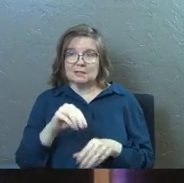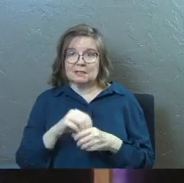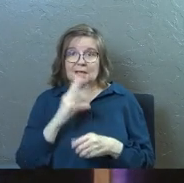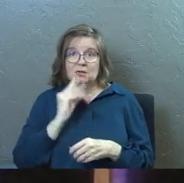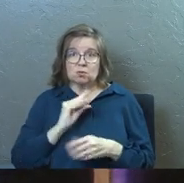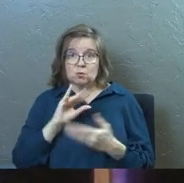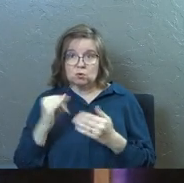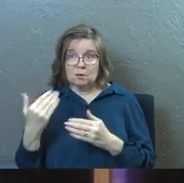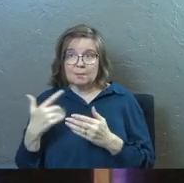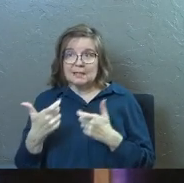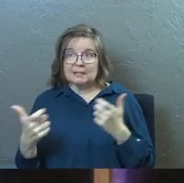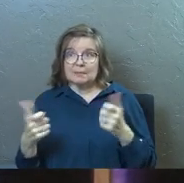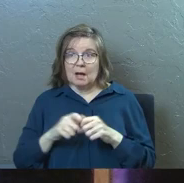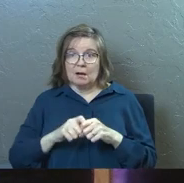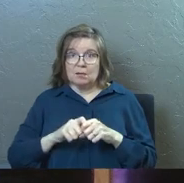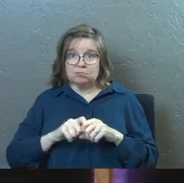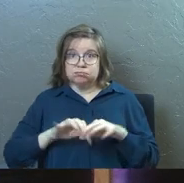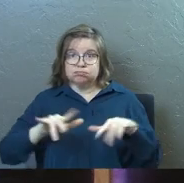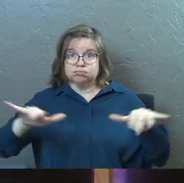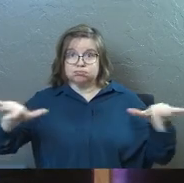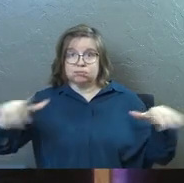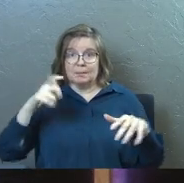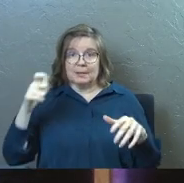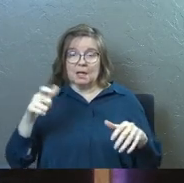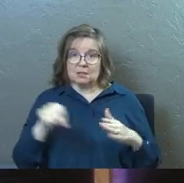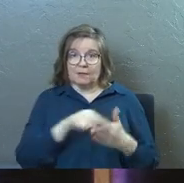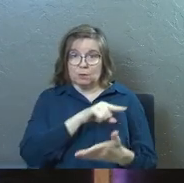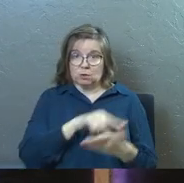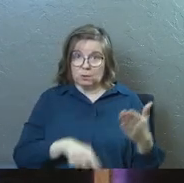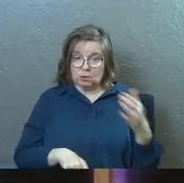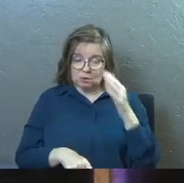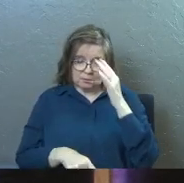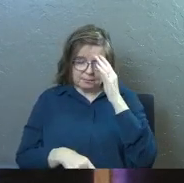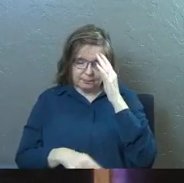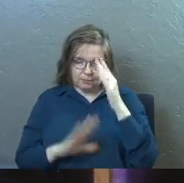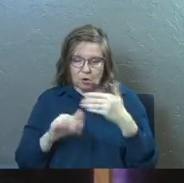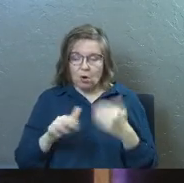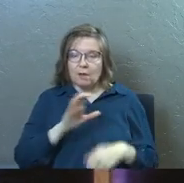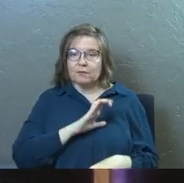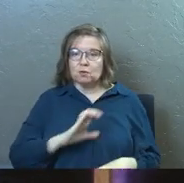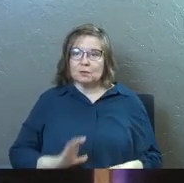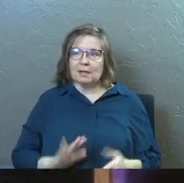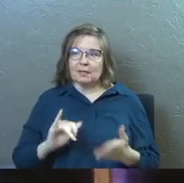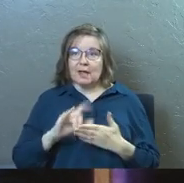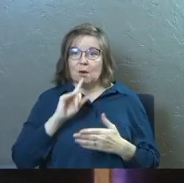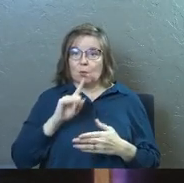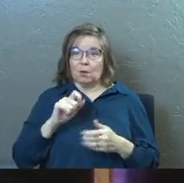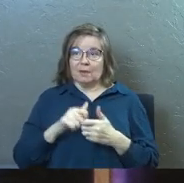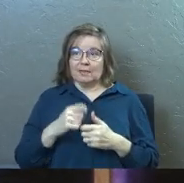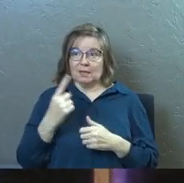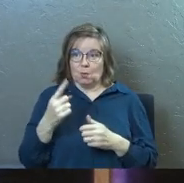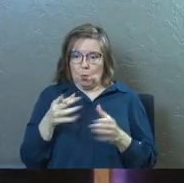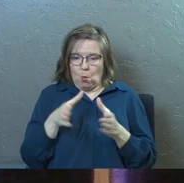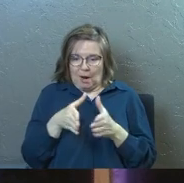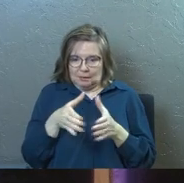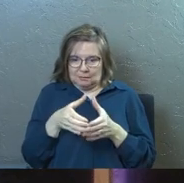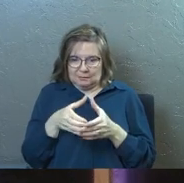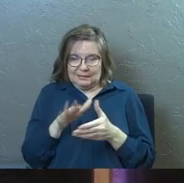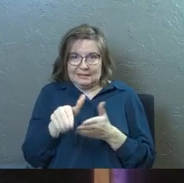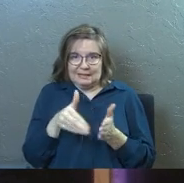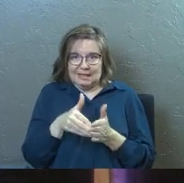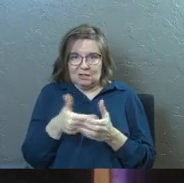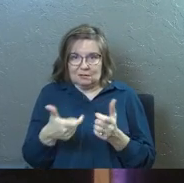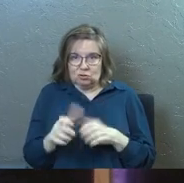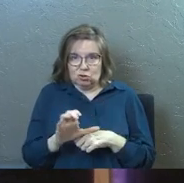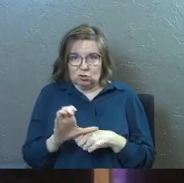of Jerusalem. It's about to explode because of persecution. All the Christians that were this one single